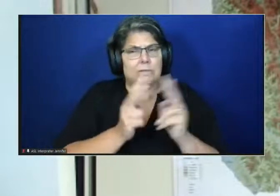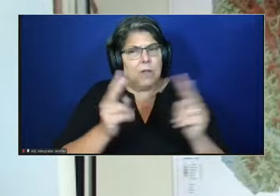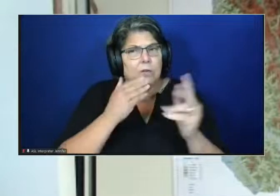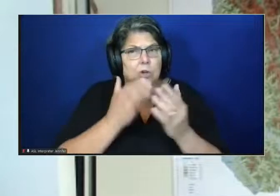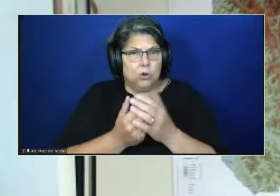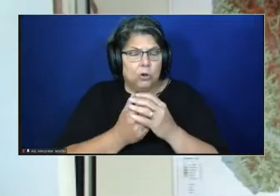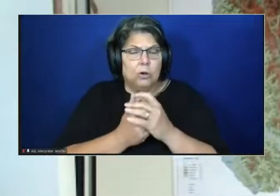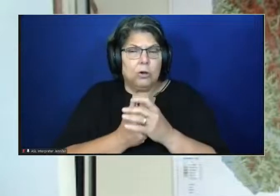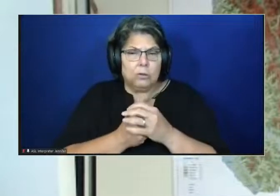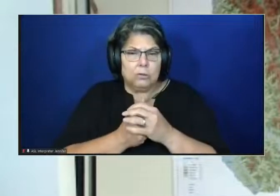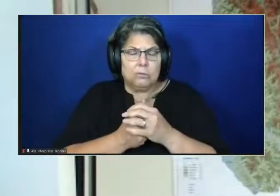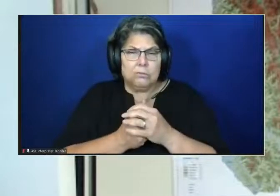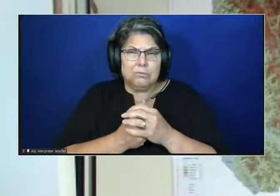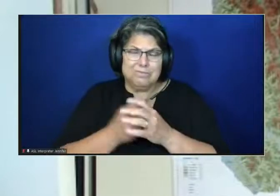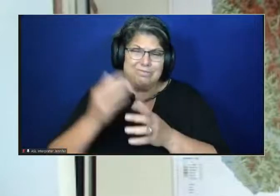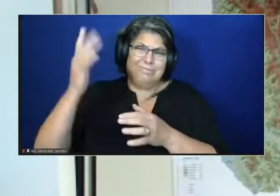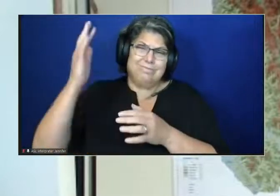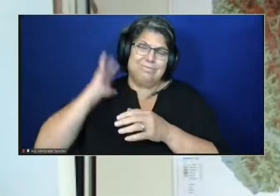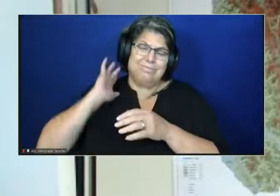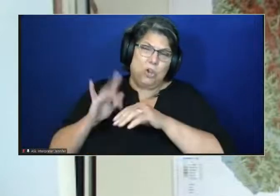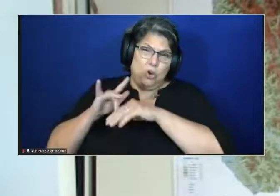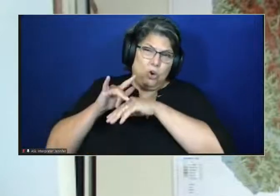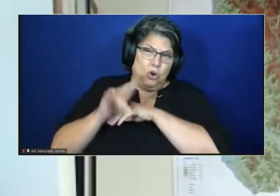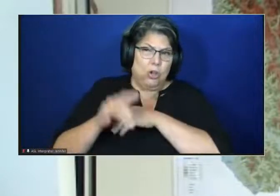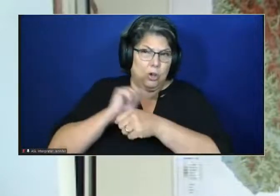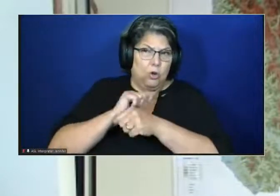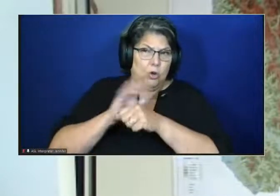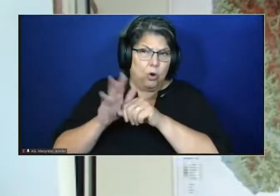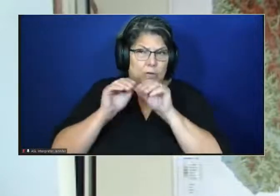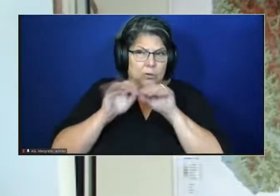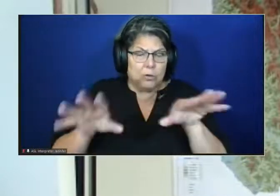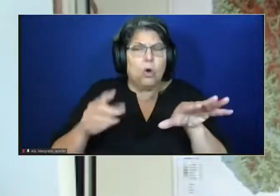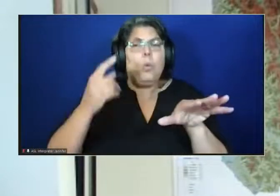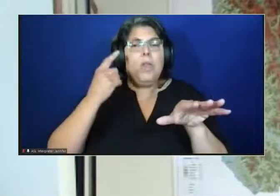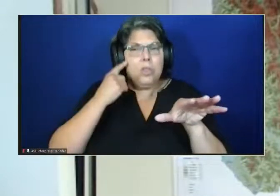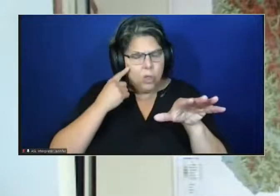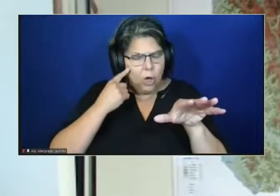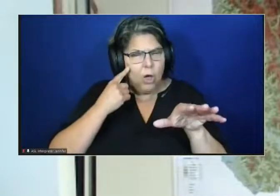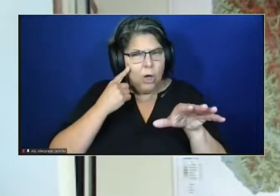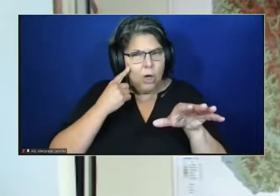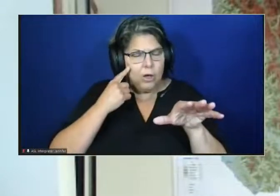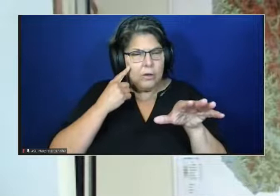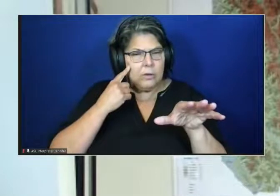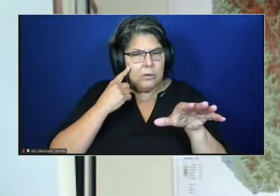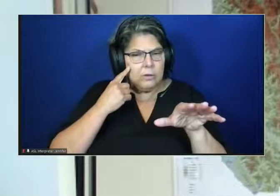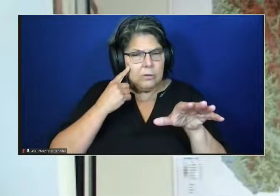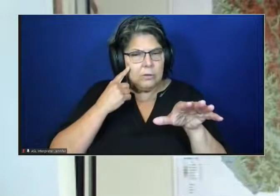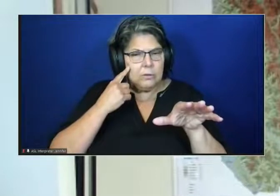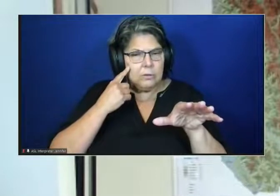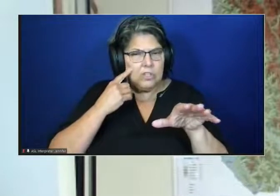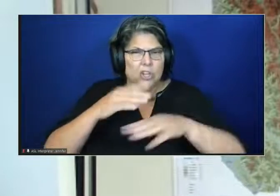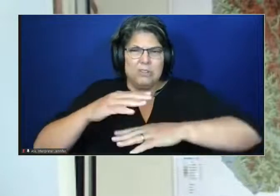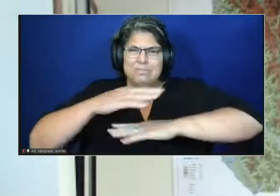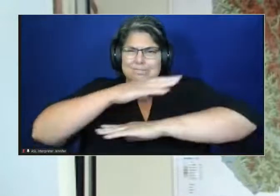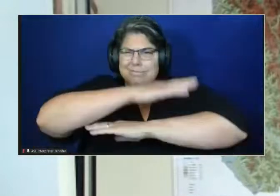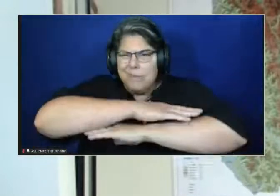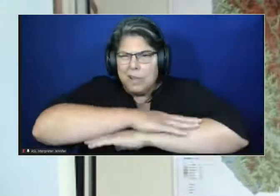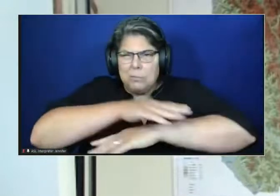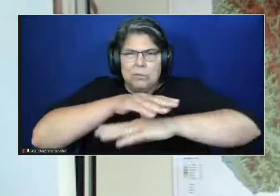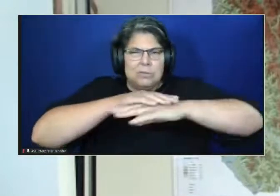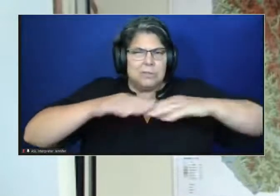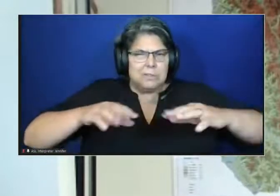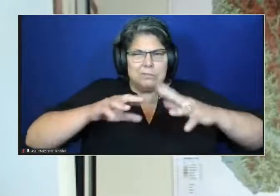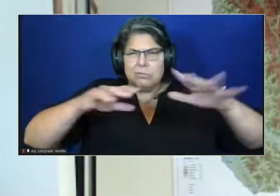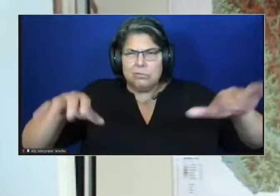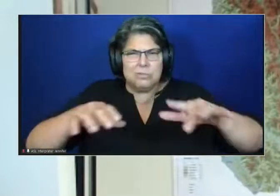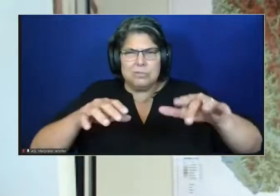out early on in the COVID epidemic, we thought there was a lot more transmission from surfaces, and it turns out that